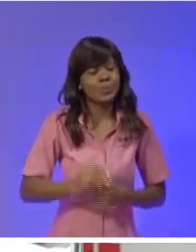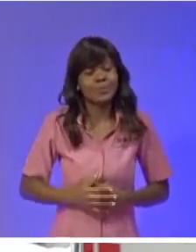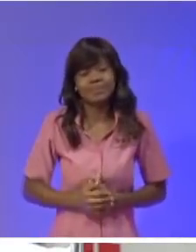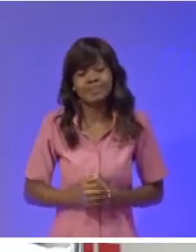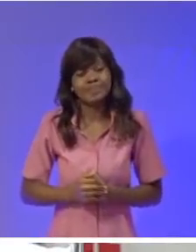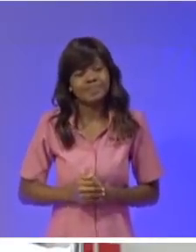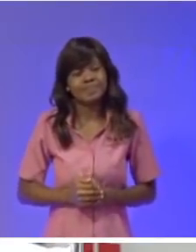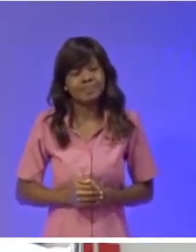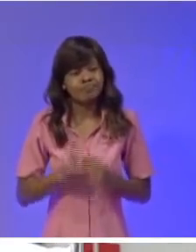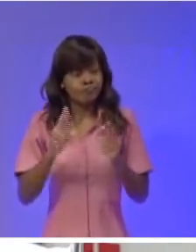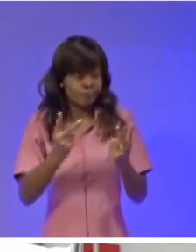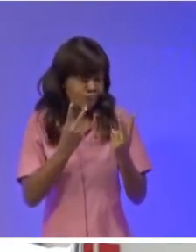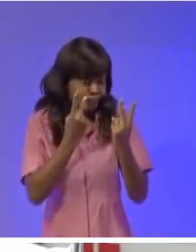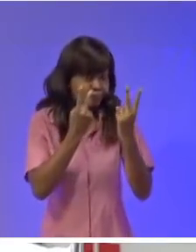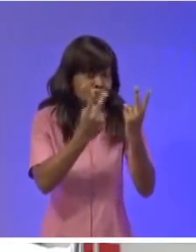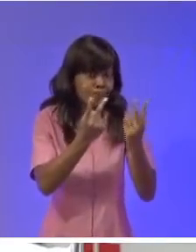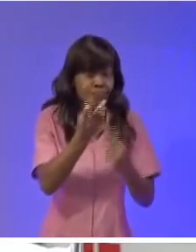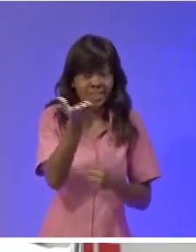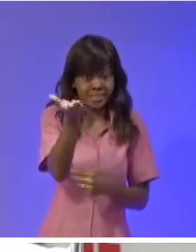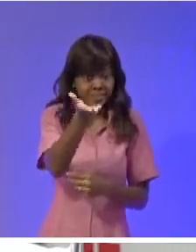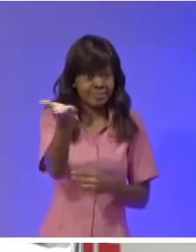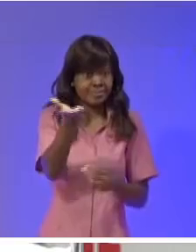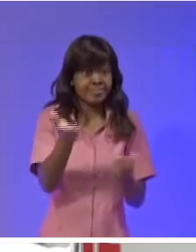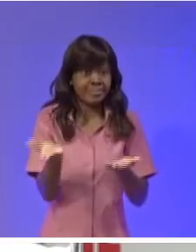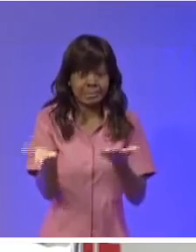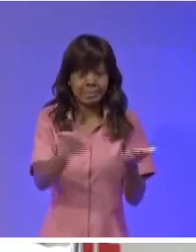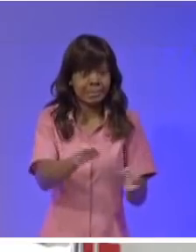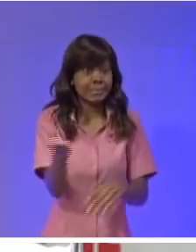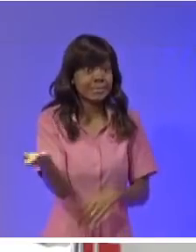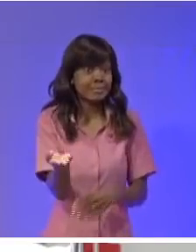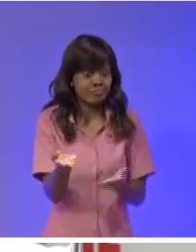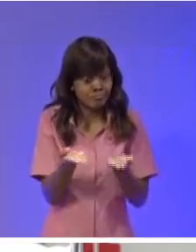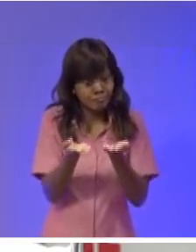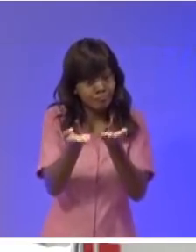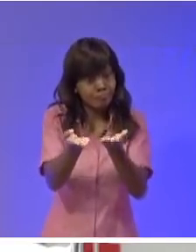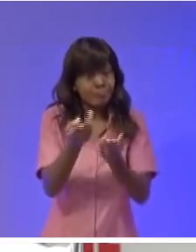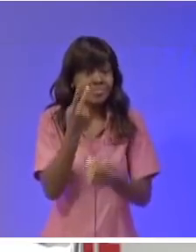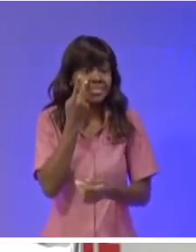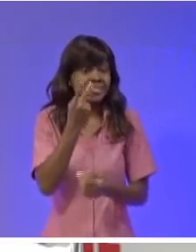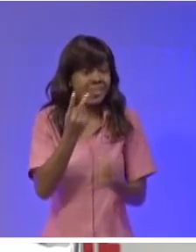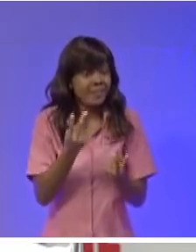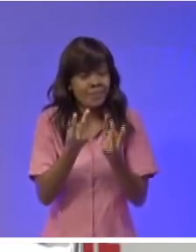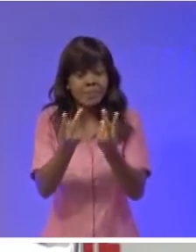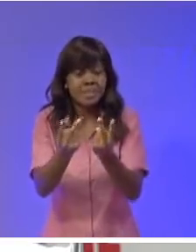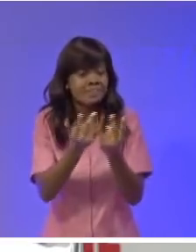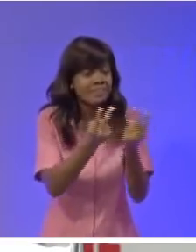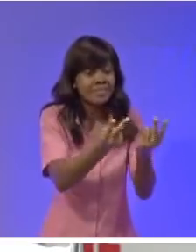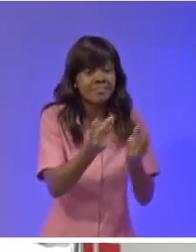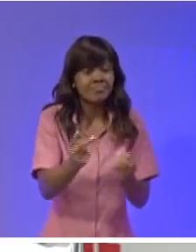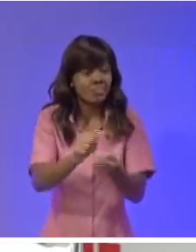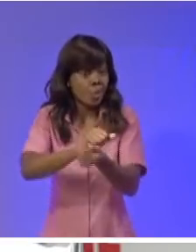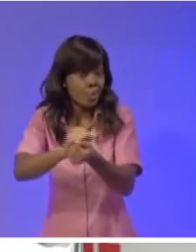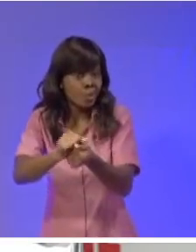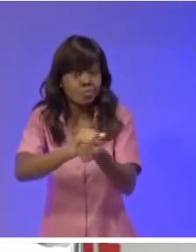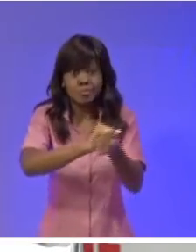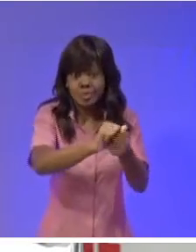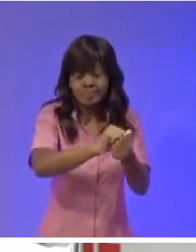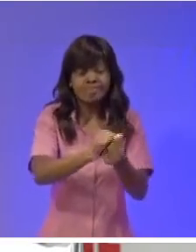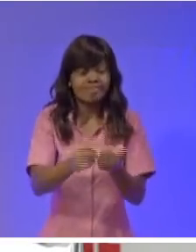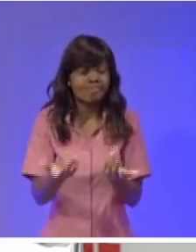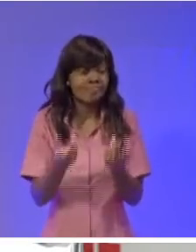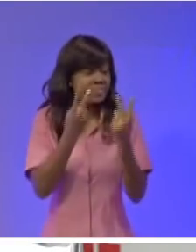visit the mortuary in Point Fortin Hospital. I will go to the linen department, housekeeping, clerical, HR,